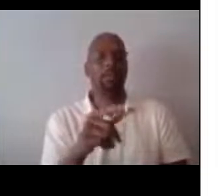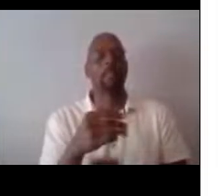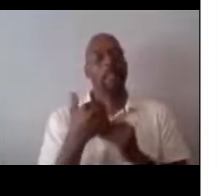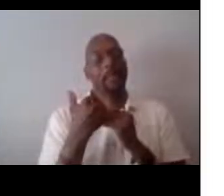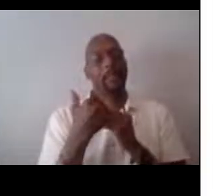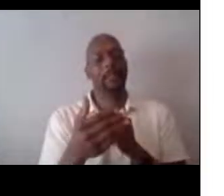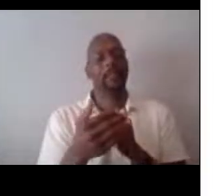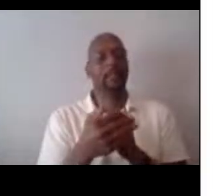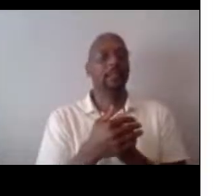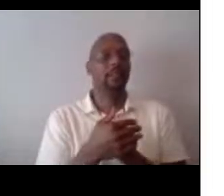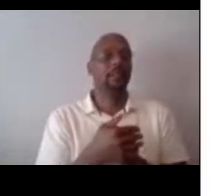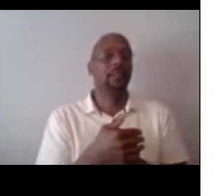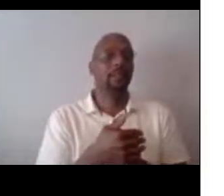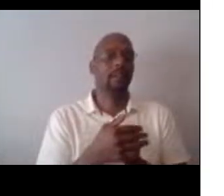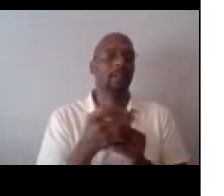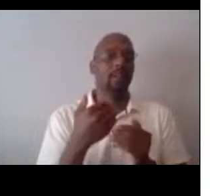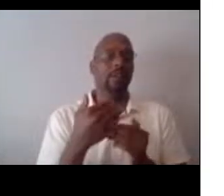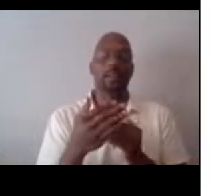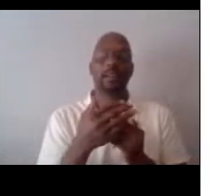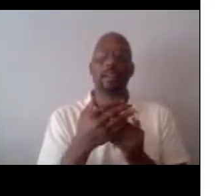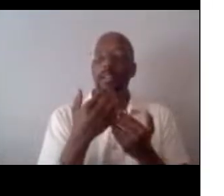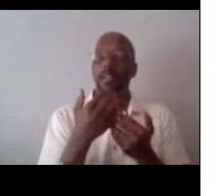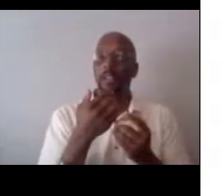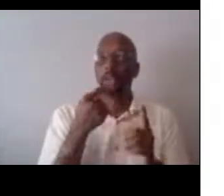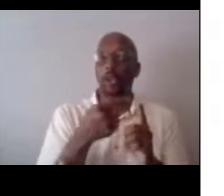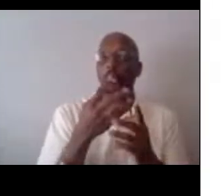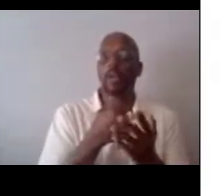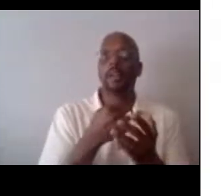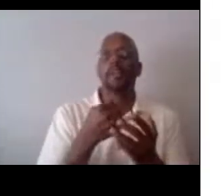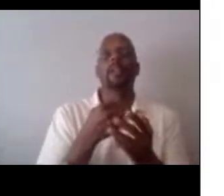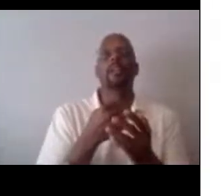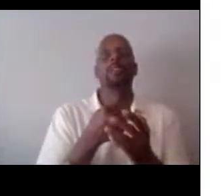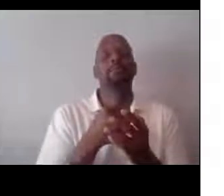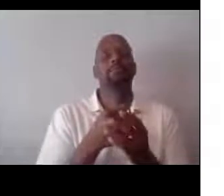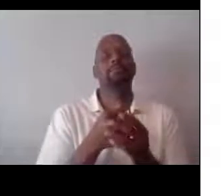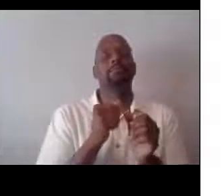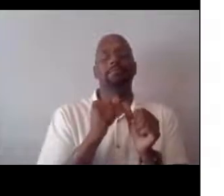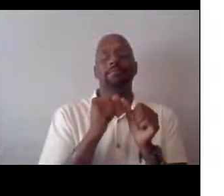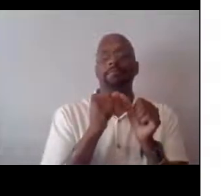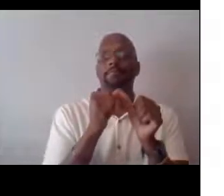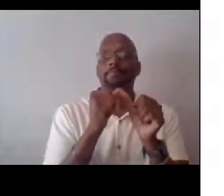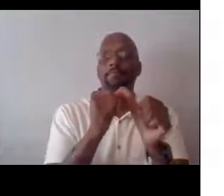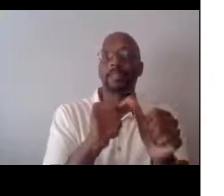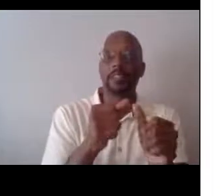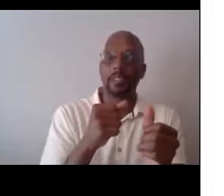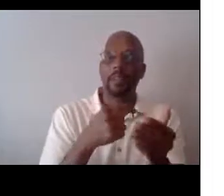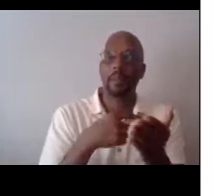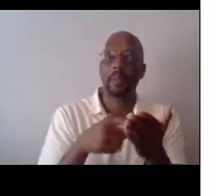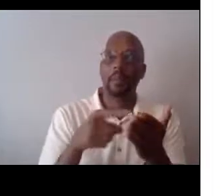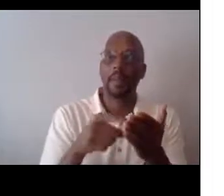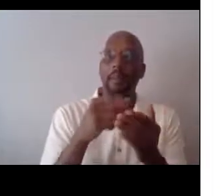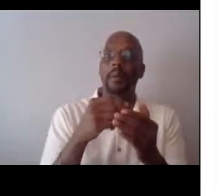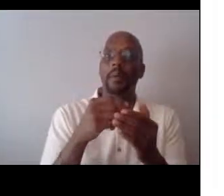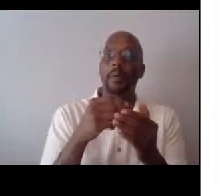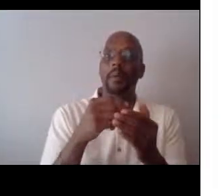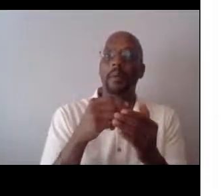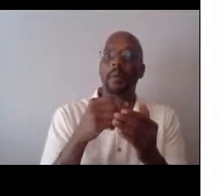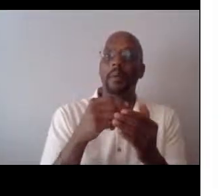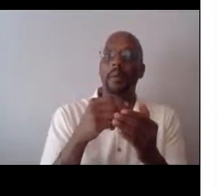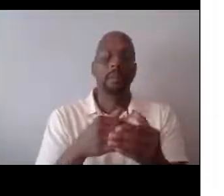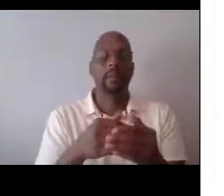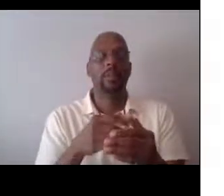permanent compensation mechanism because while we are very grateful for the grant that we received, it's not a long-term solution